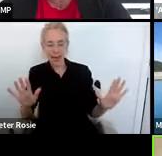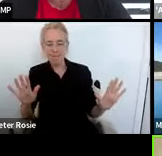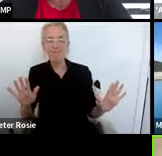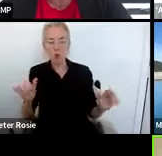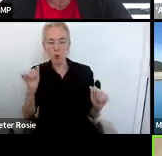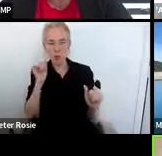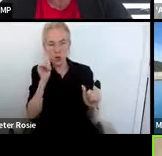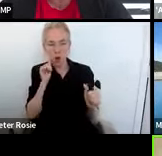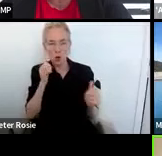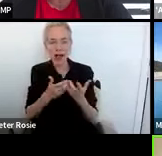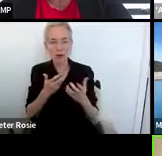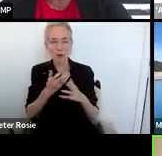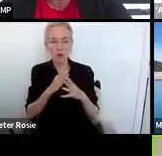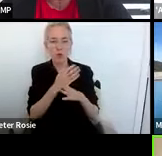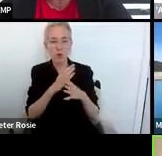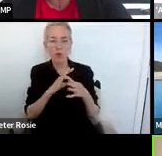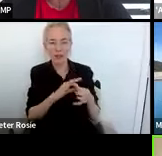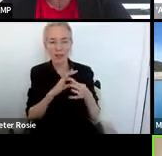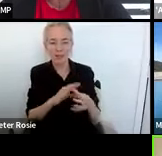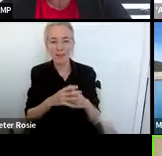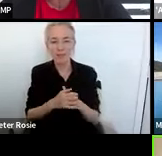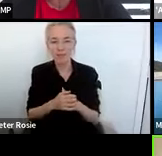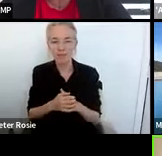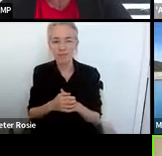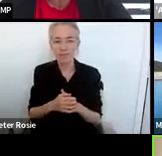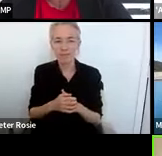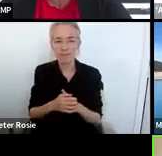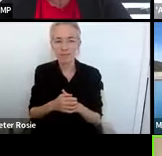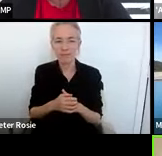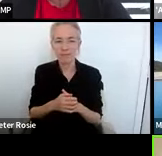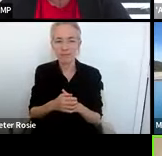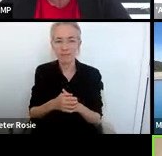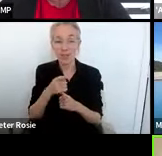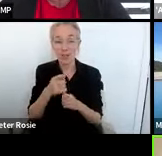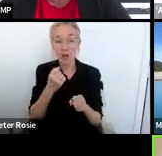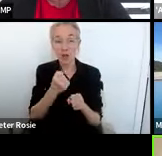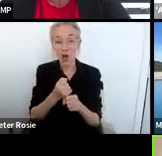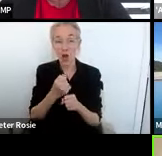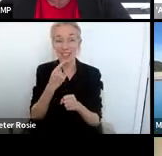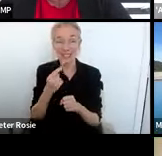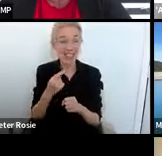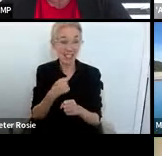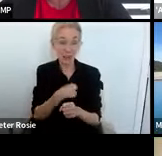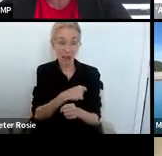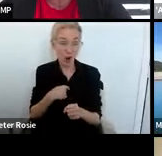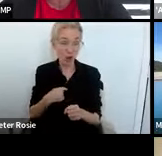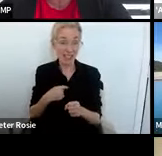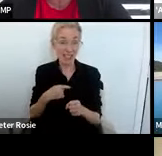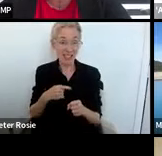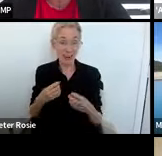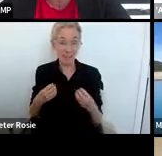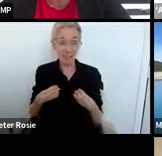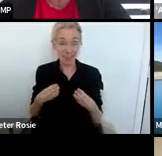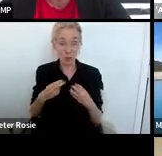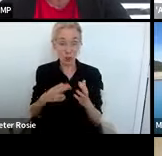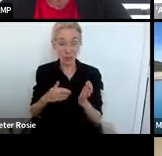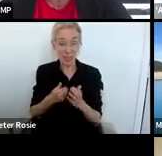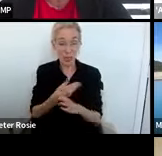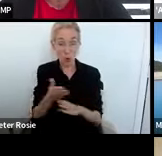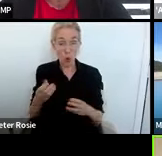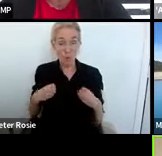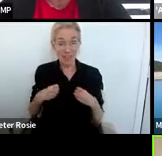already has neurodiverse individuals working in their workforce already. So the good news is the problem